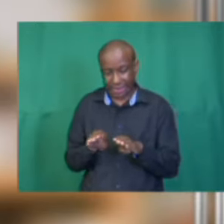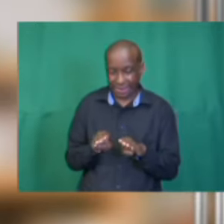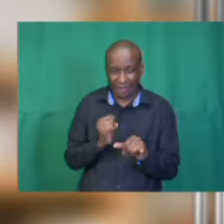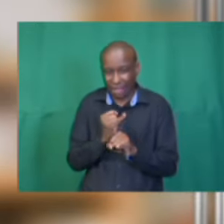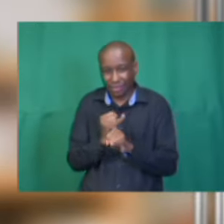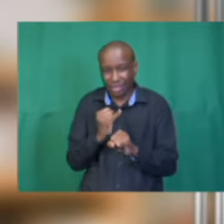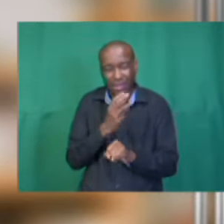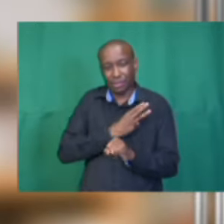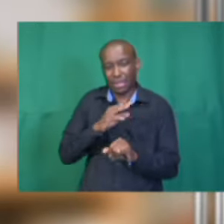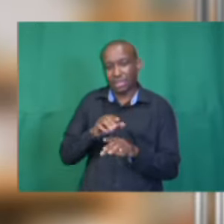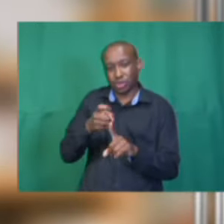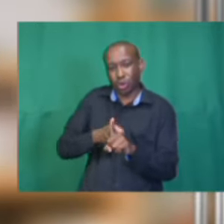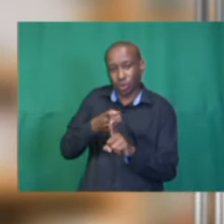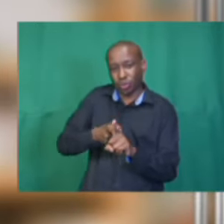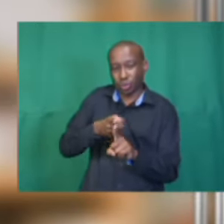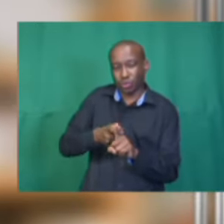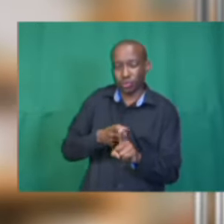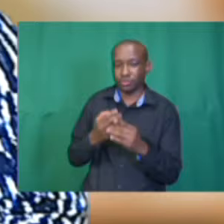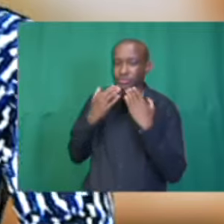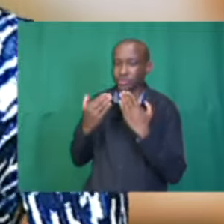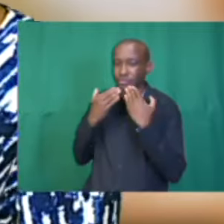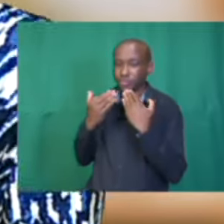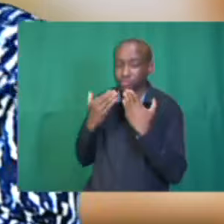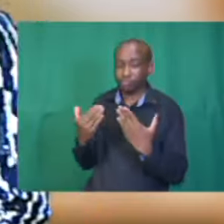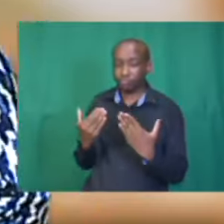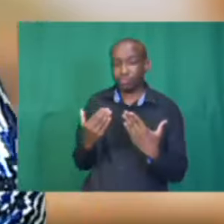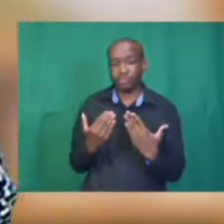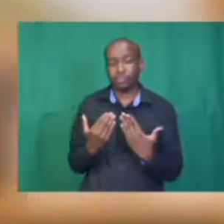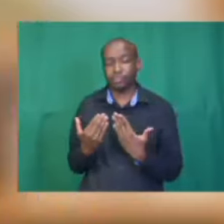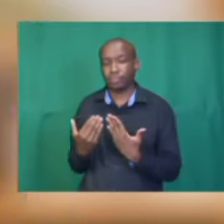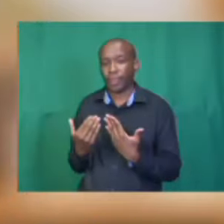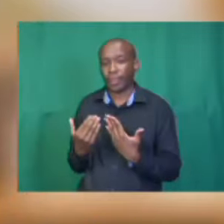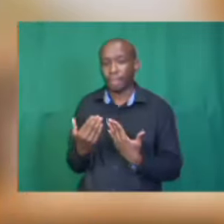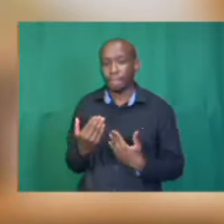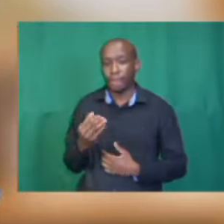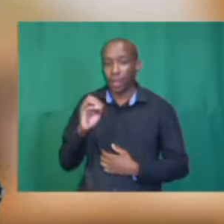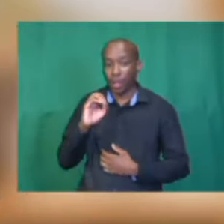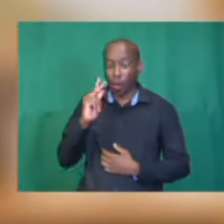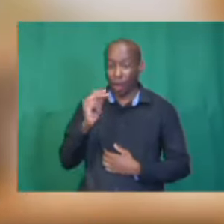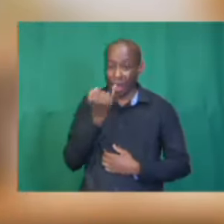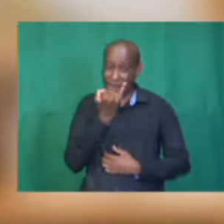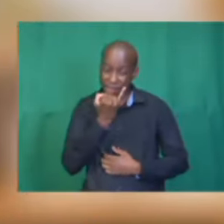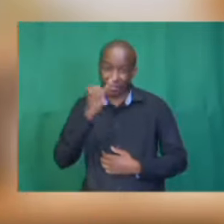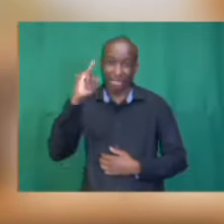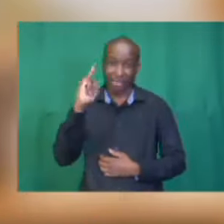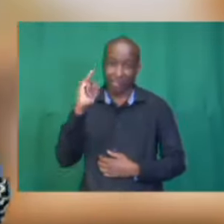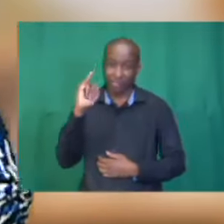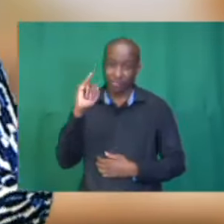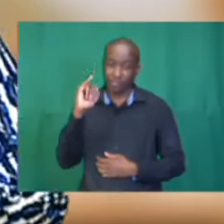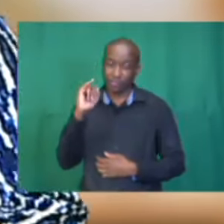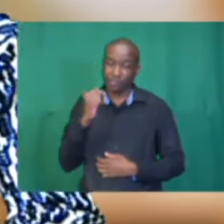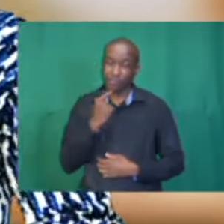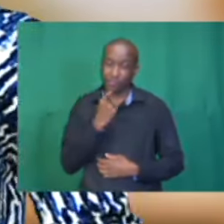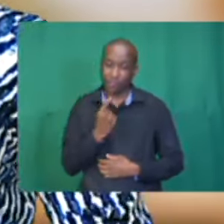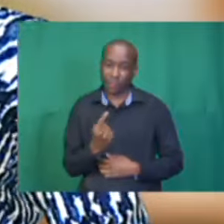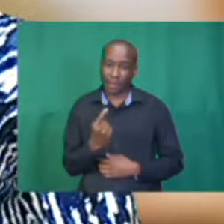them. Okay. Yes, please. Let me try. Thank you. Okay, we are looking at the first phrase. I was saying